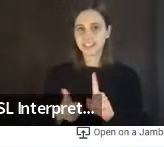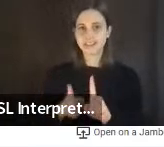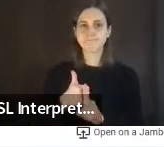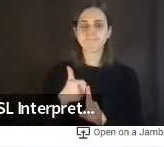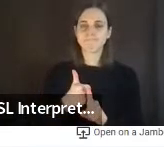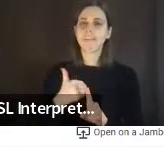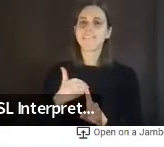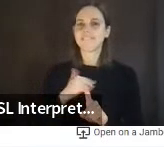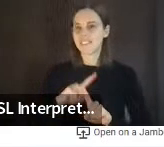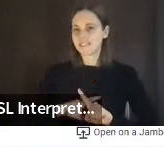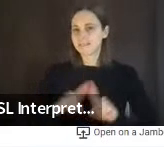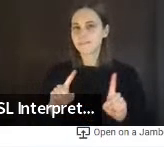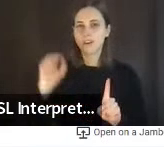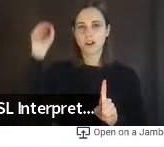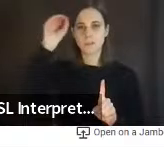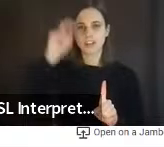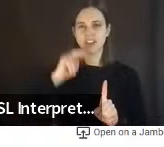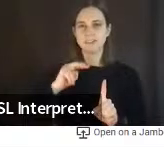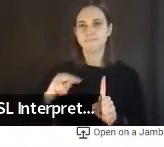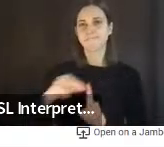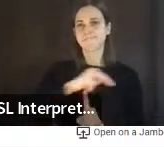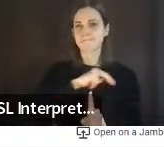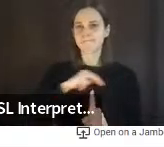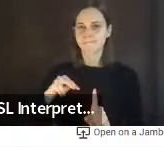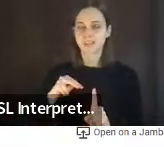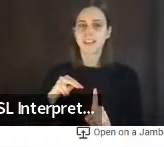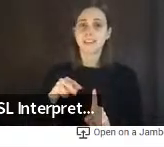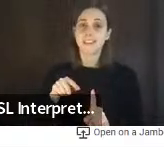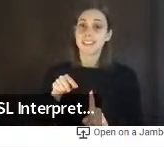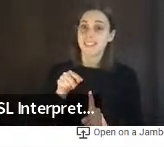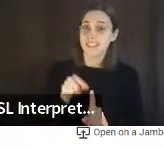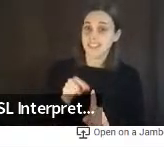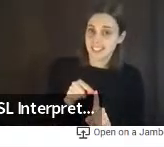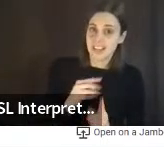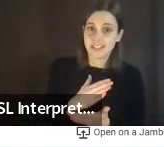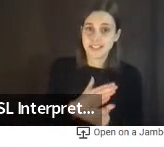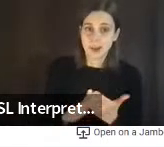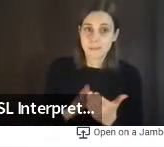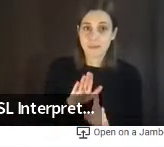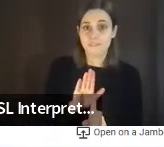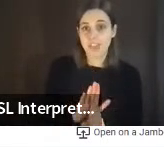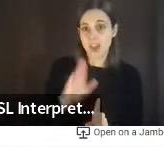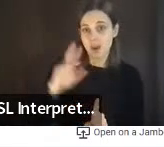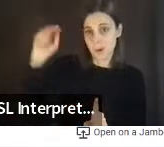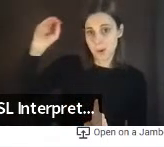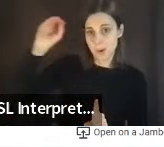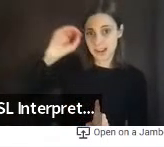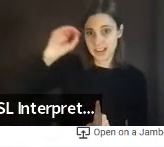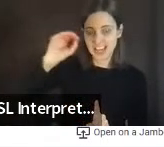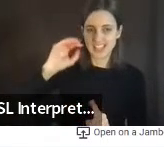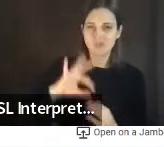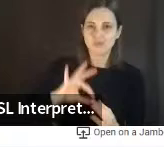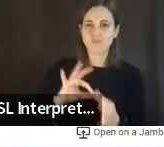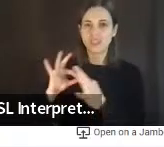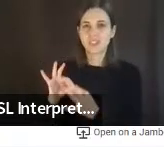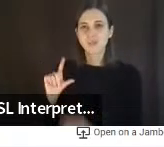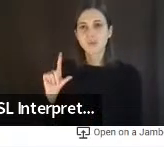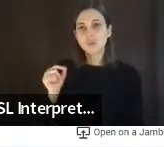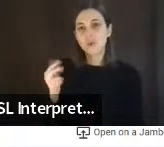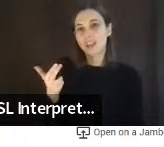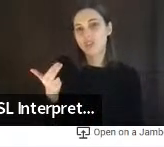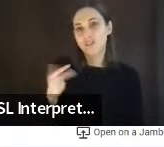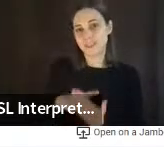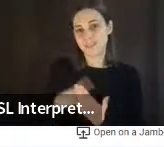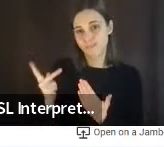on this, some of which date back to the 2013 program. And finally, when